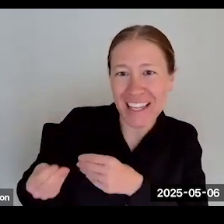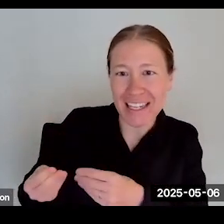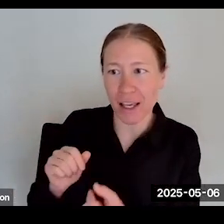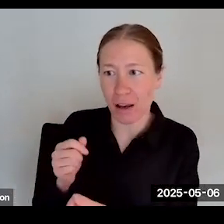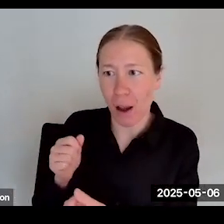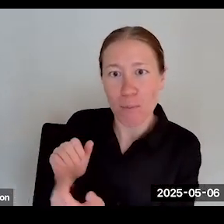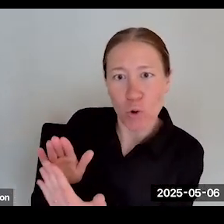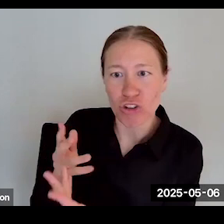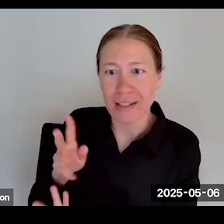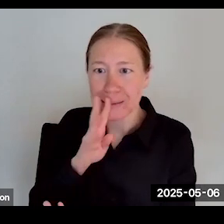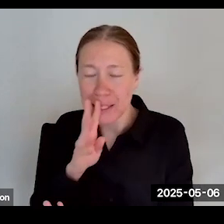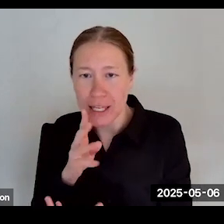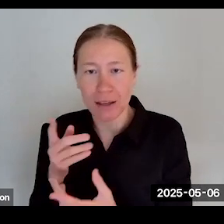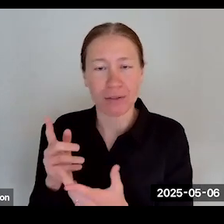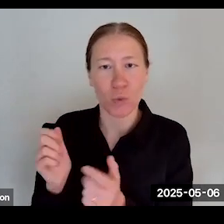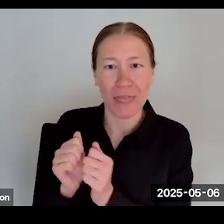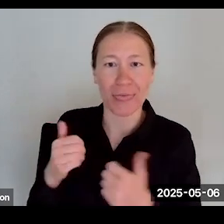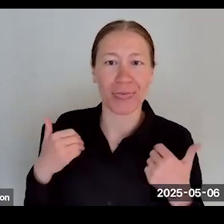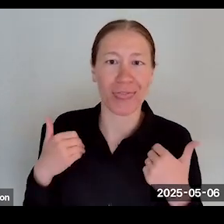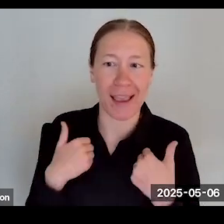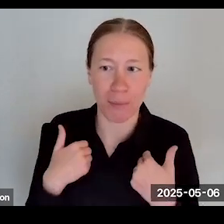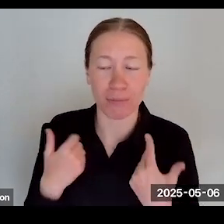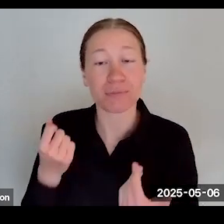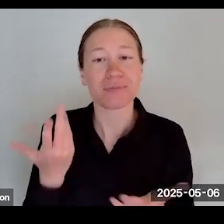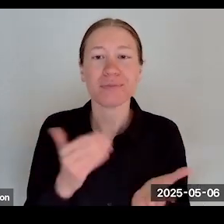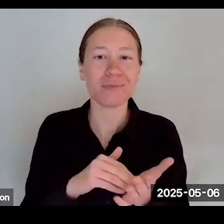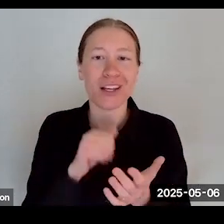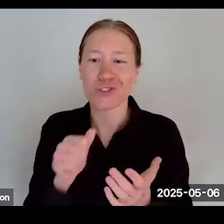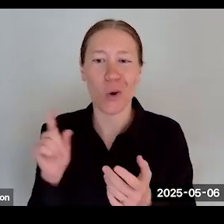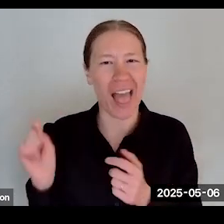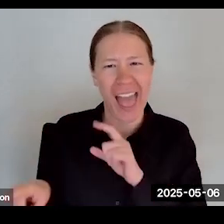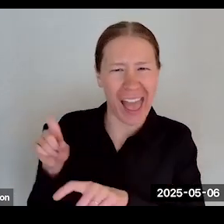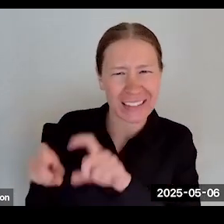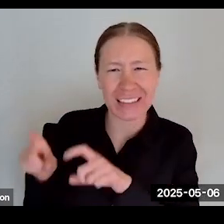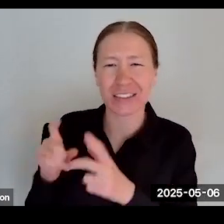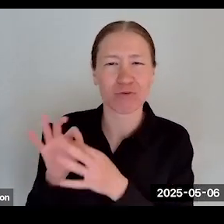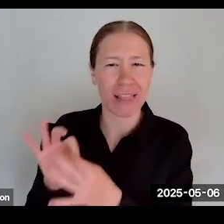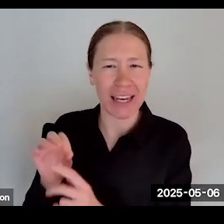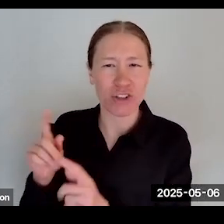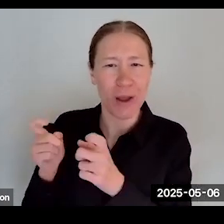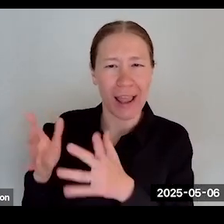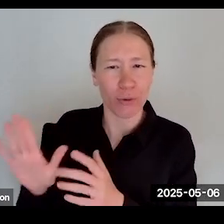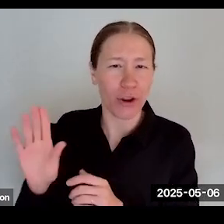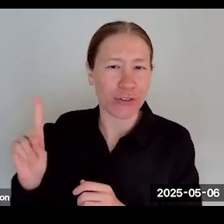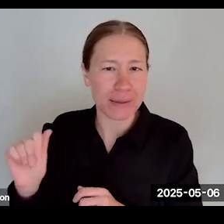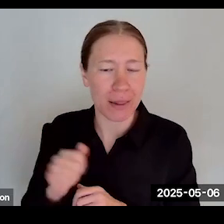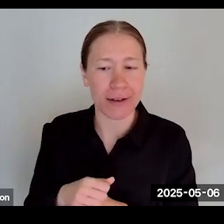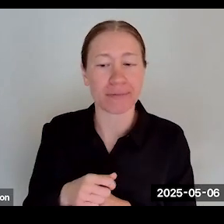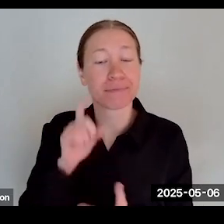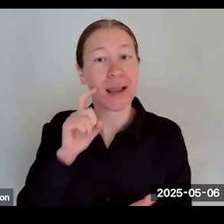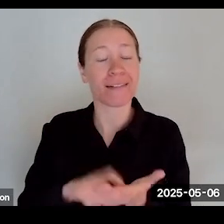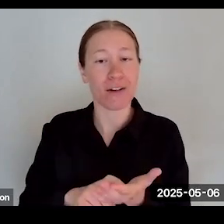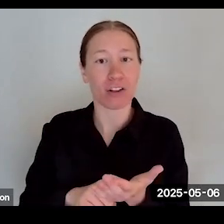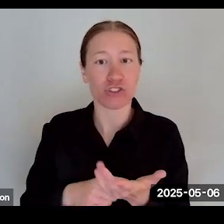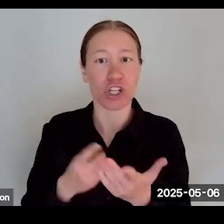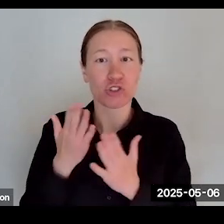work. Also, do not ask questions about the handler's disability. Make sure to acknowledge that a service animal is a